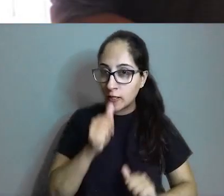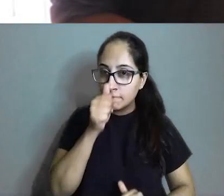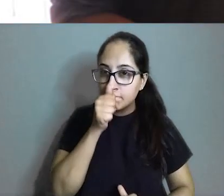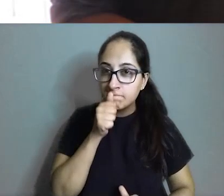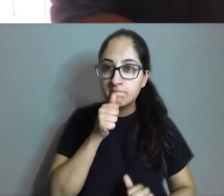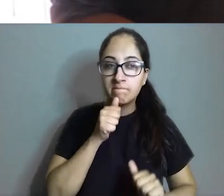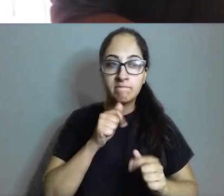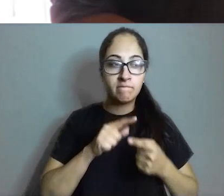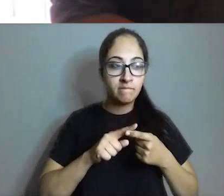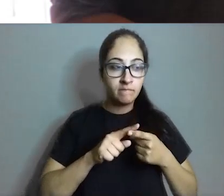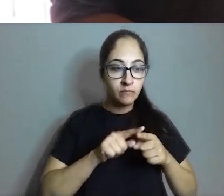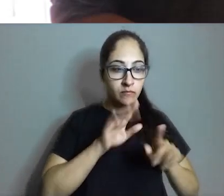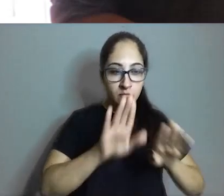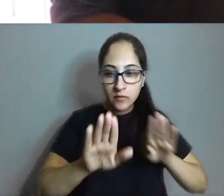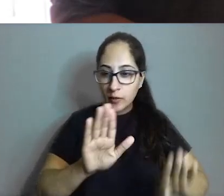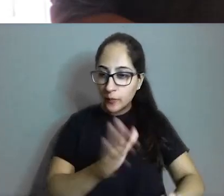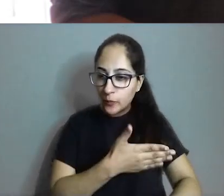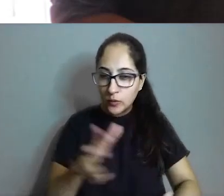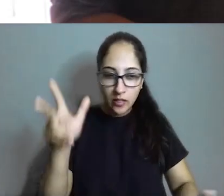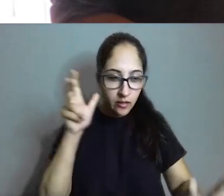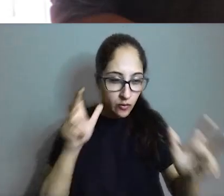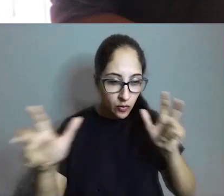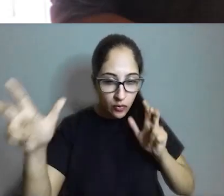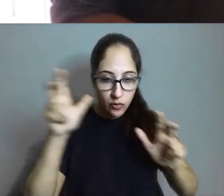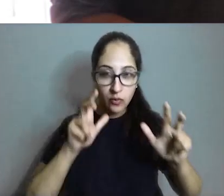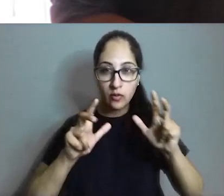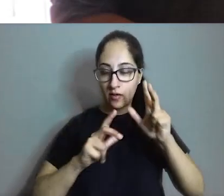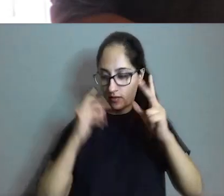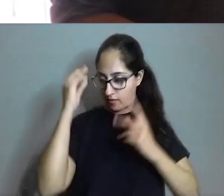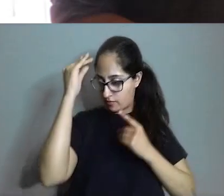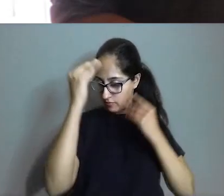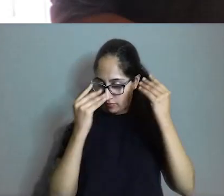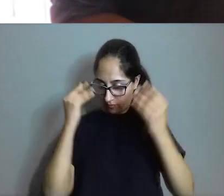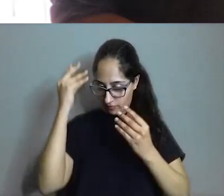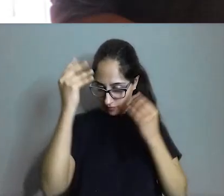by rote listening or notated music.